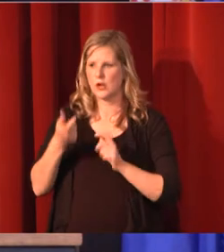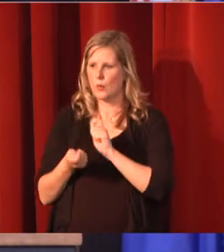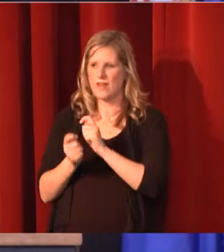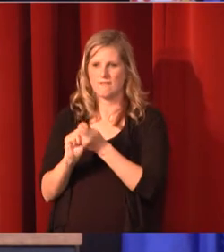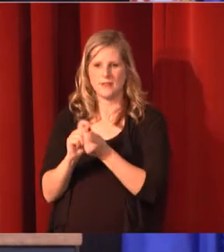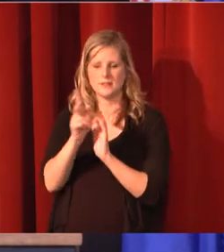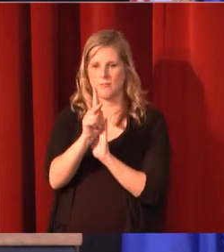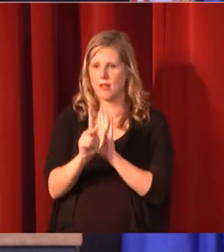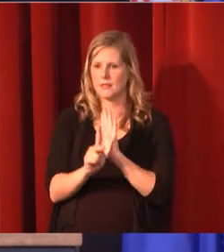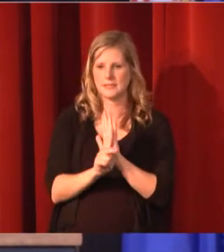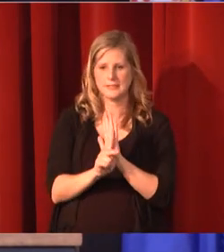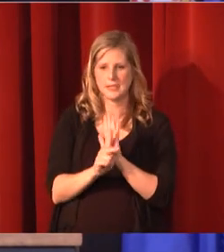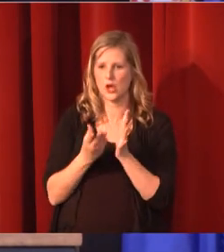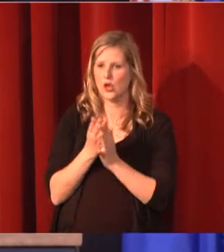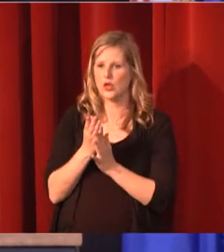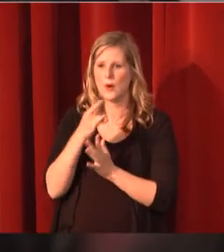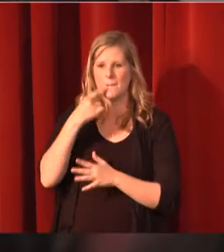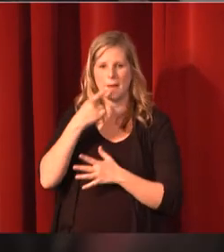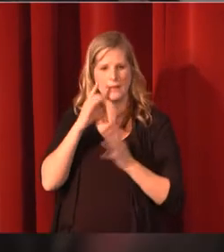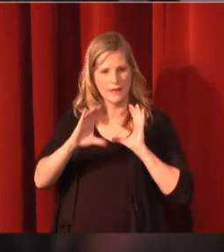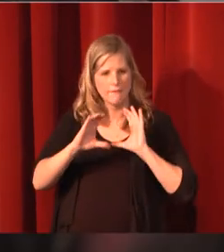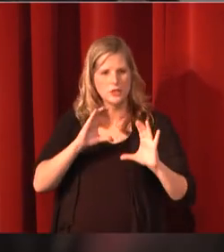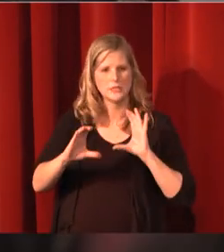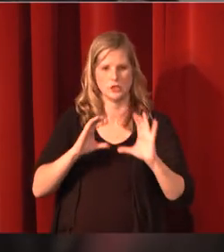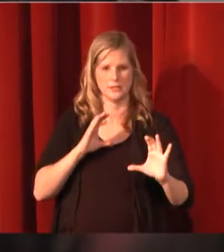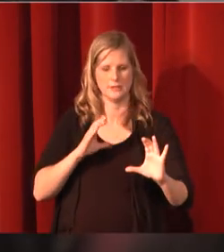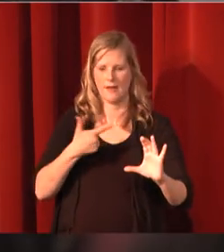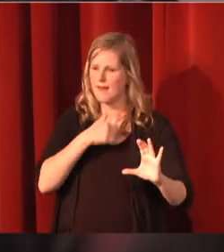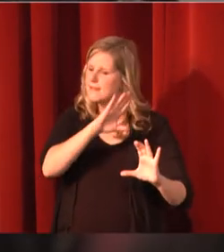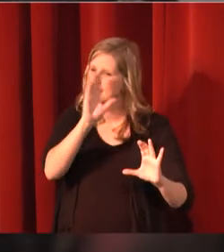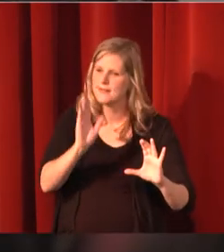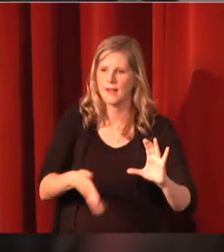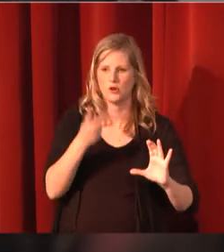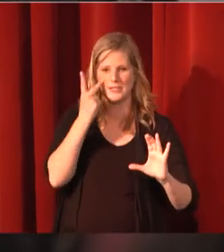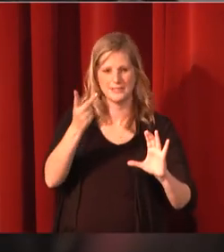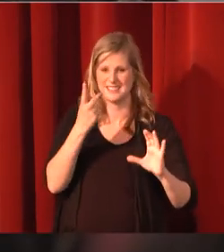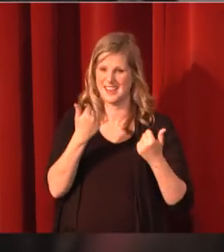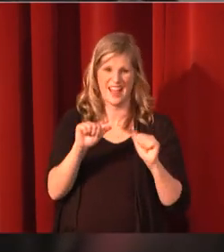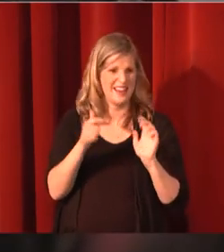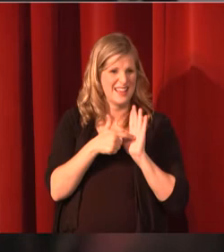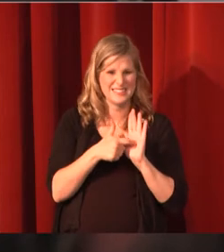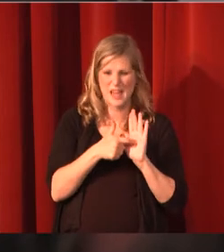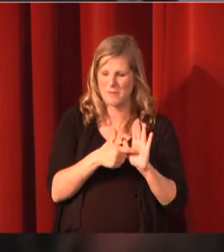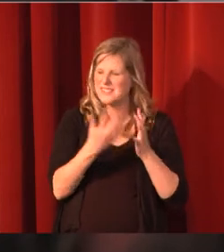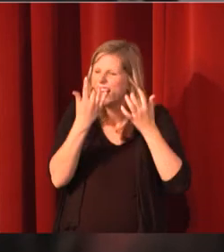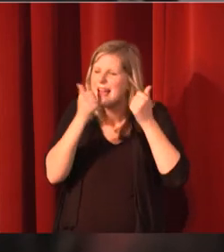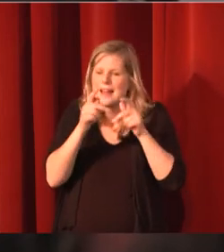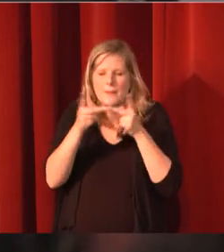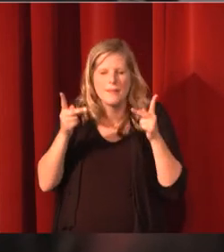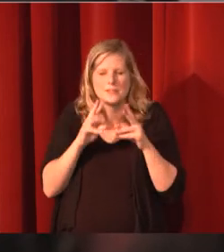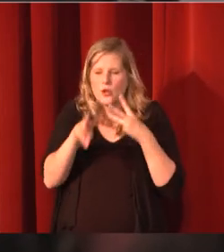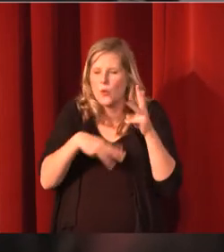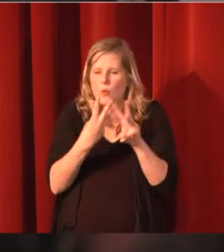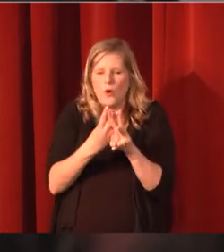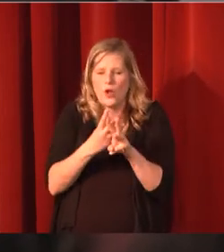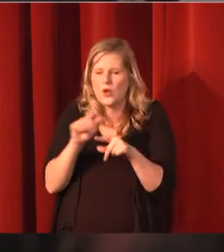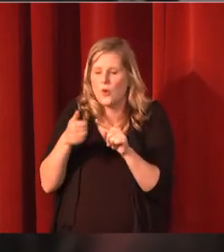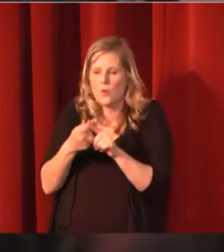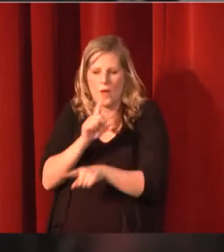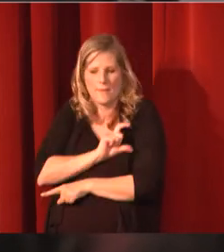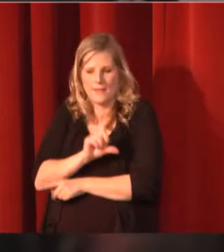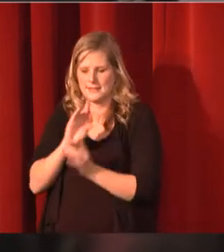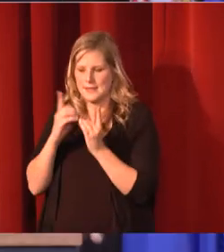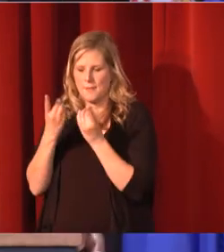our policies through a public conversation I've never seen any examples anywhere in the world where a police department